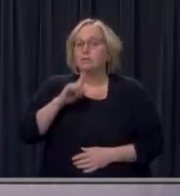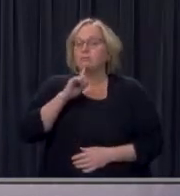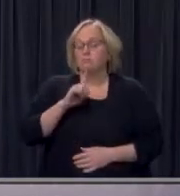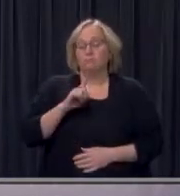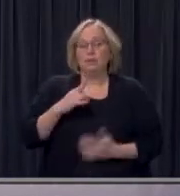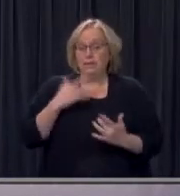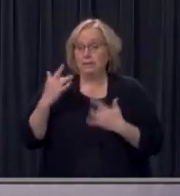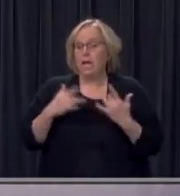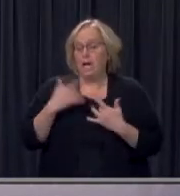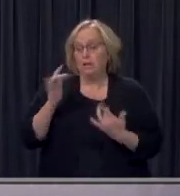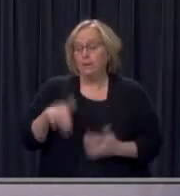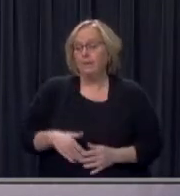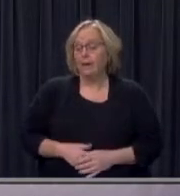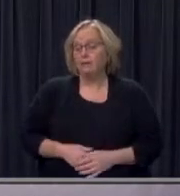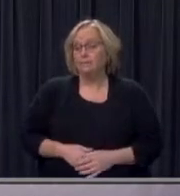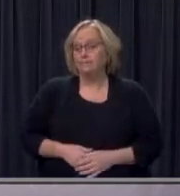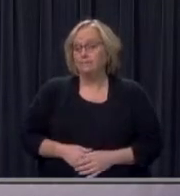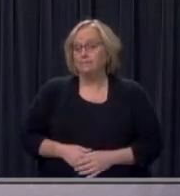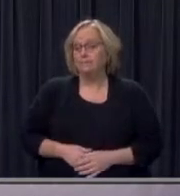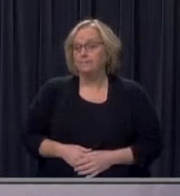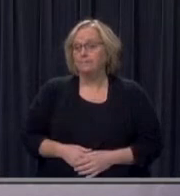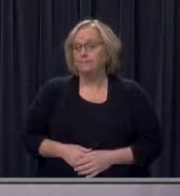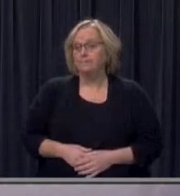about that.